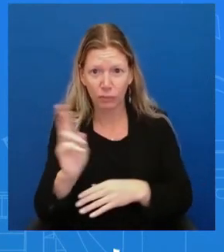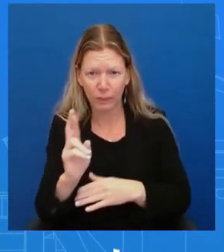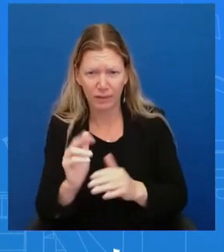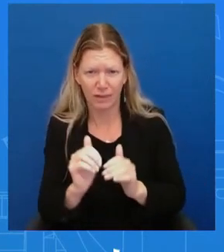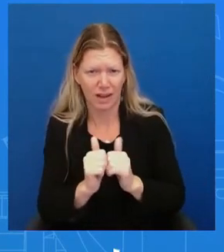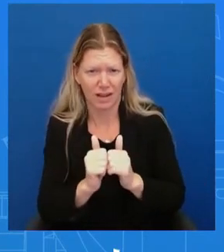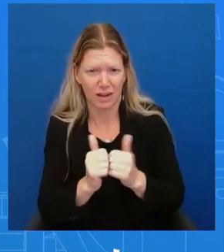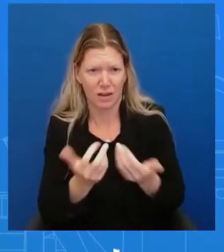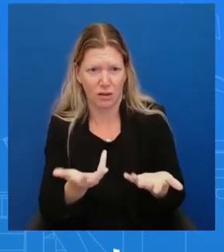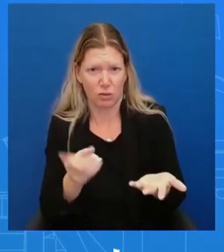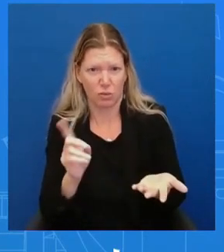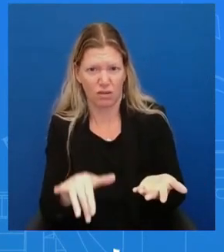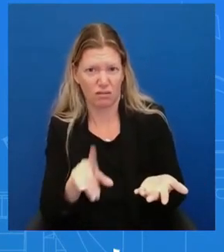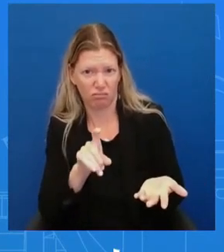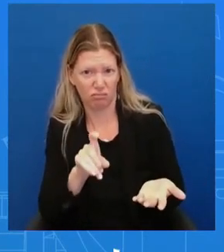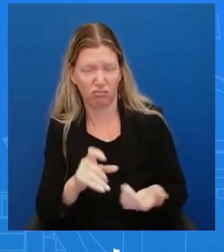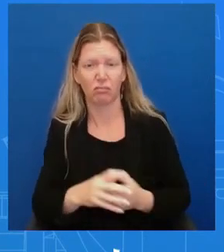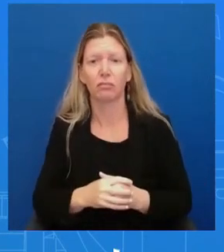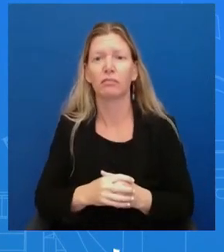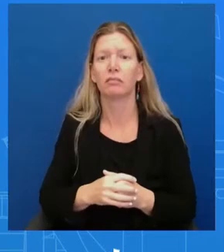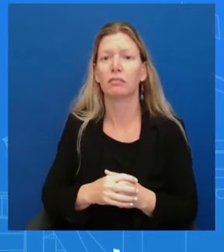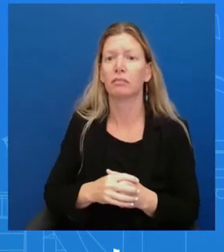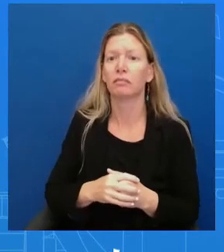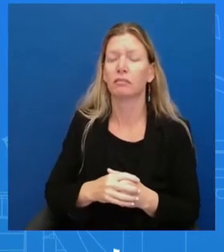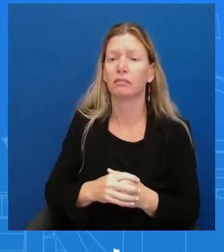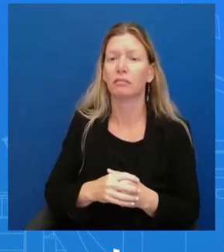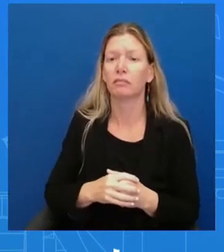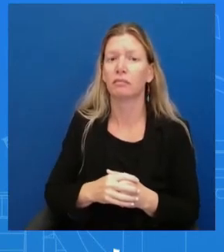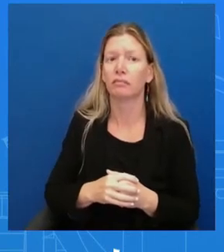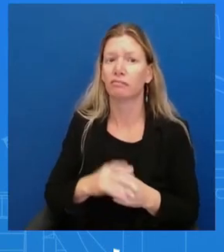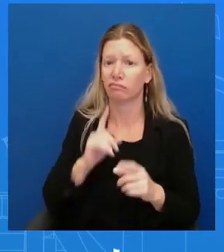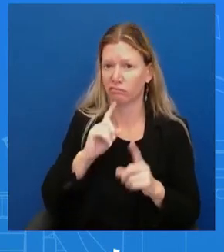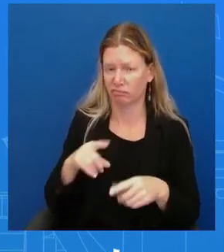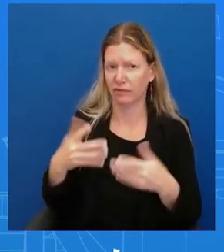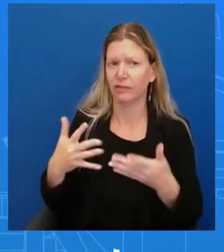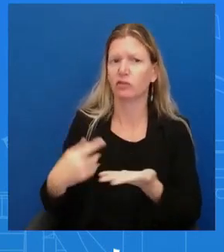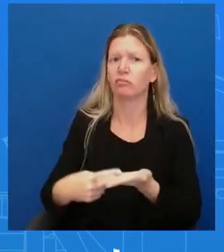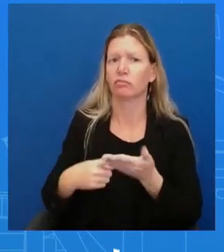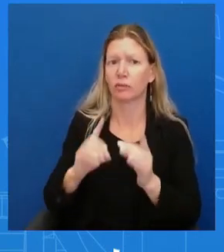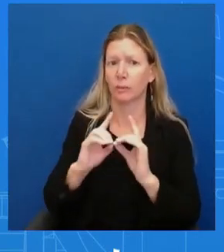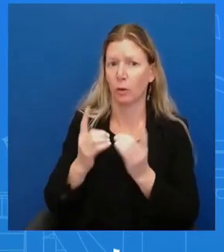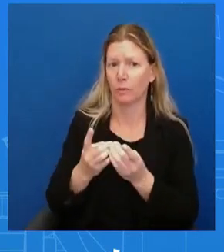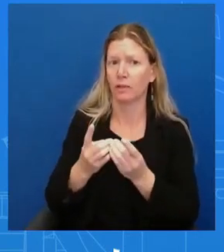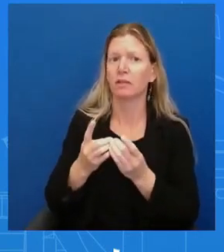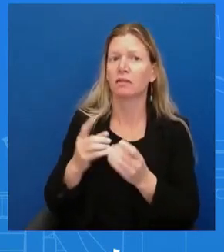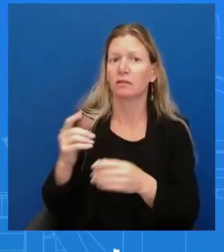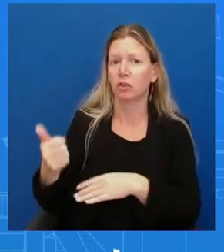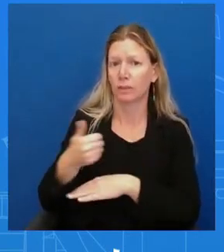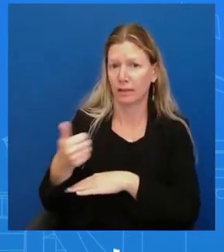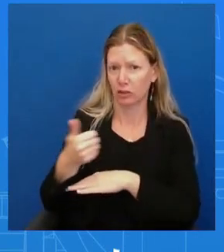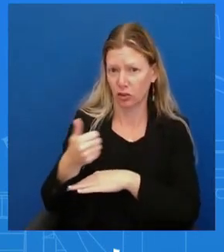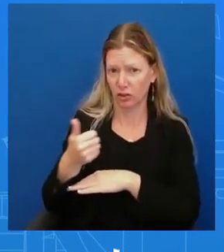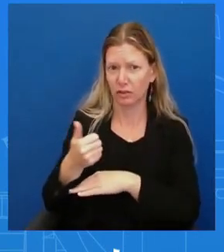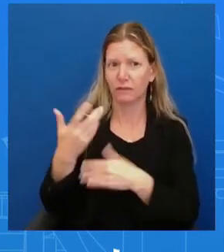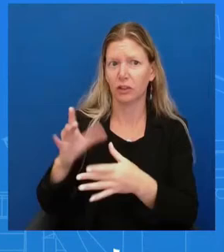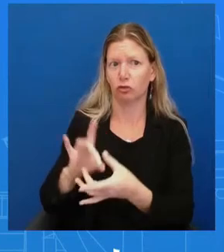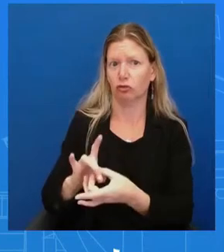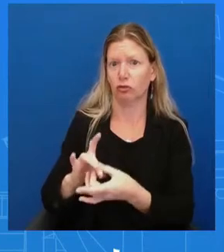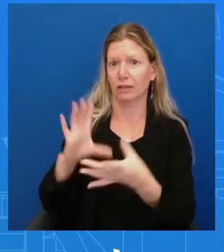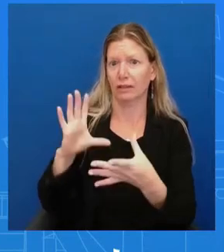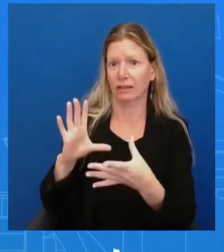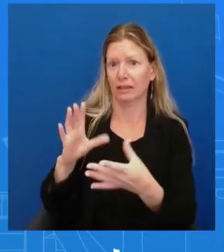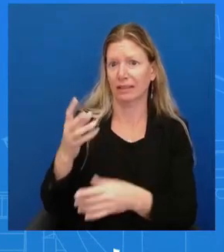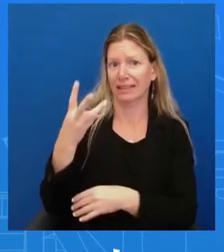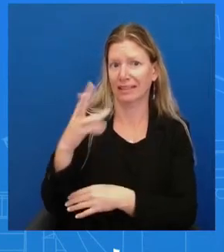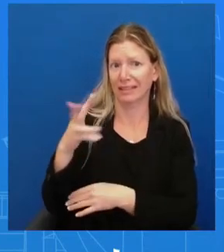we Department of Transportation was able to release $16 million, which obviously is going to be really